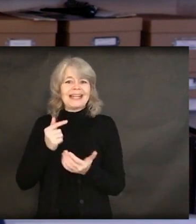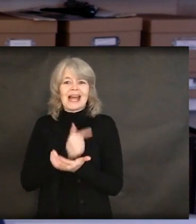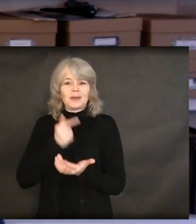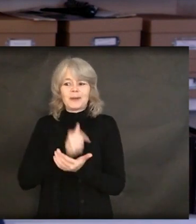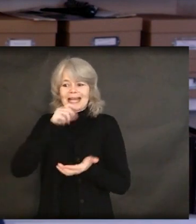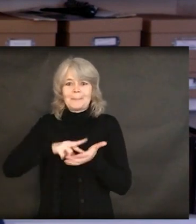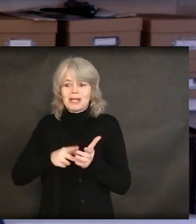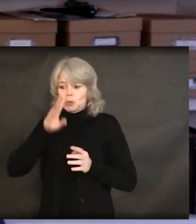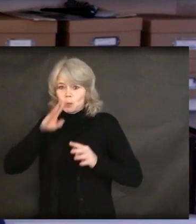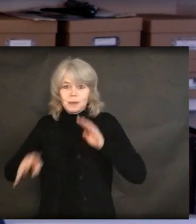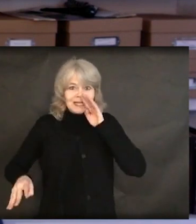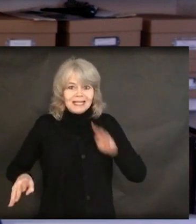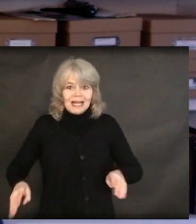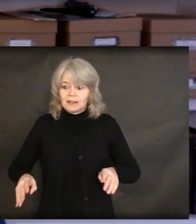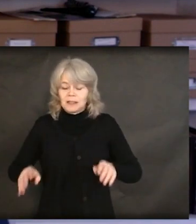neglect.